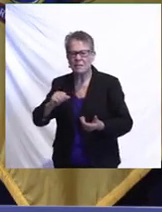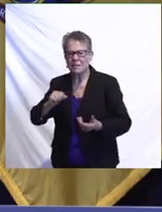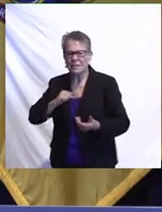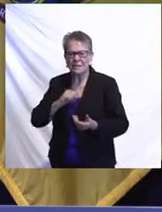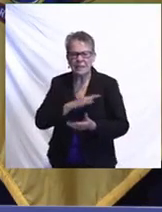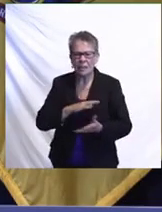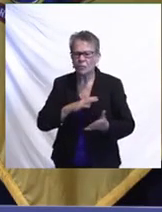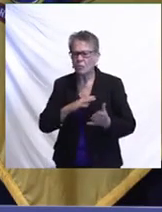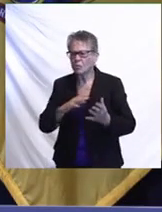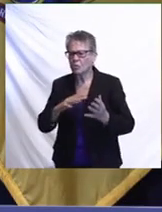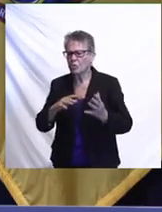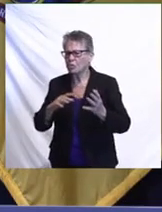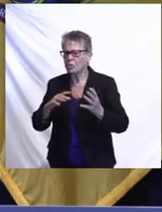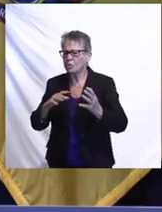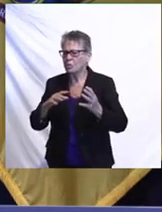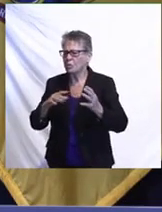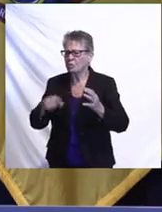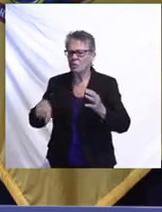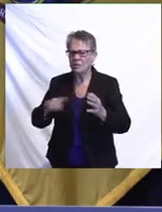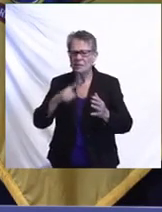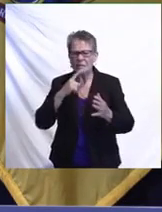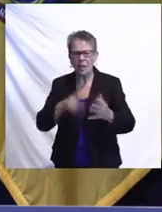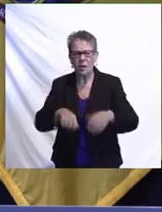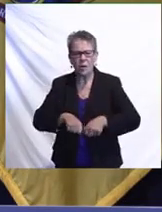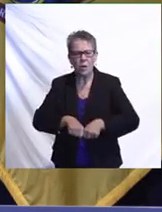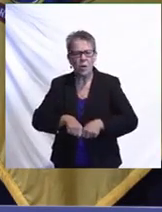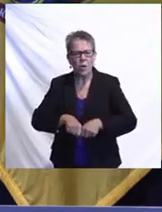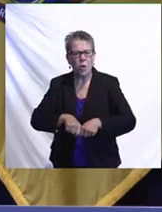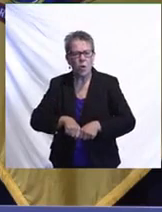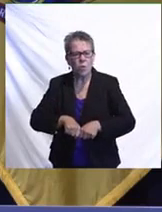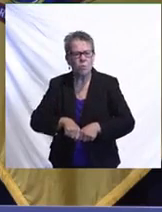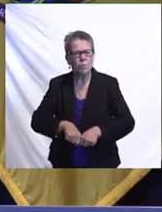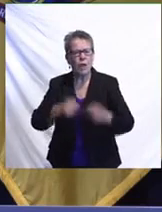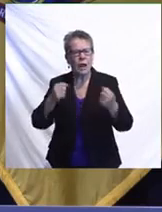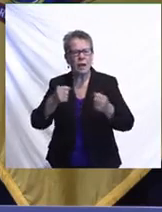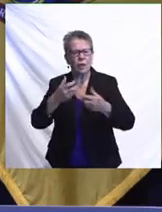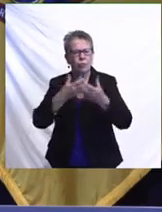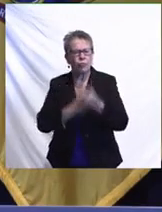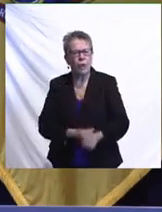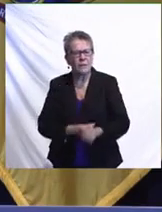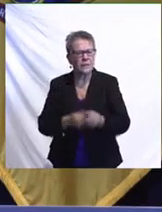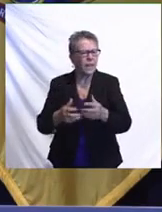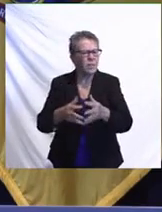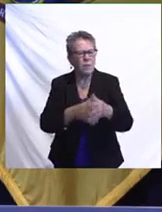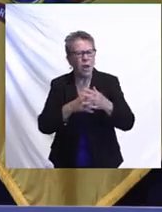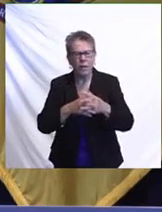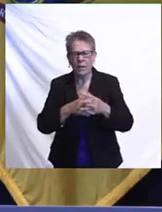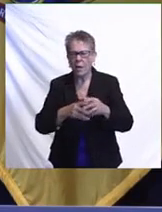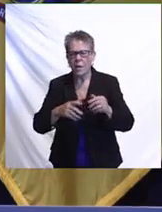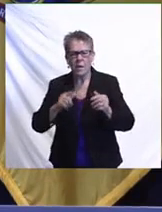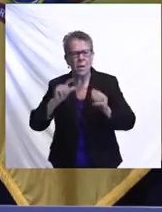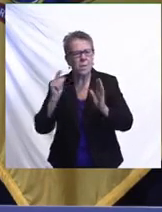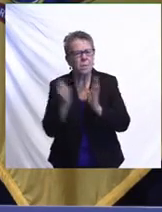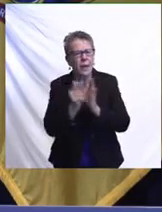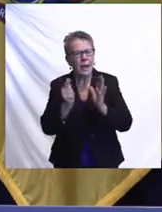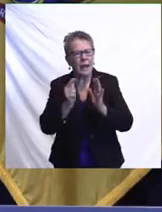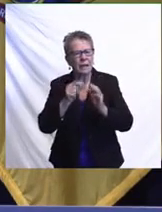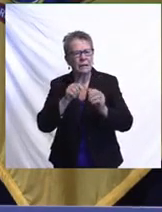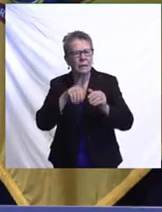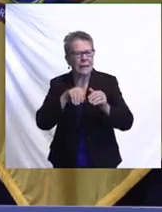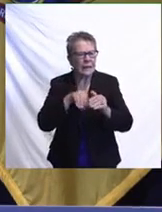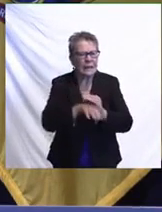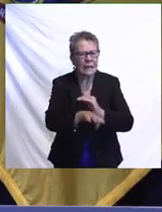That's one I've not gotten how before. is the national search for a new corrections commissioner going? And then finally, on the New York state of